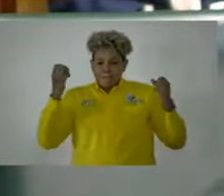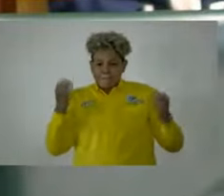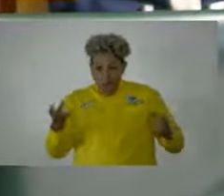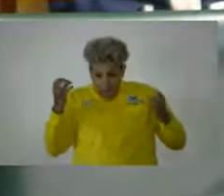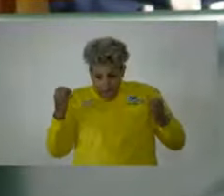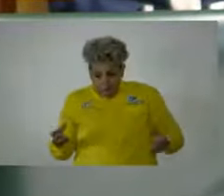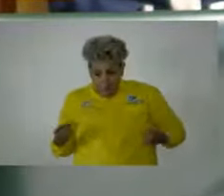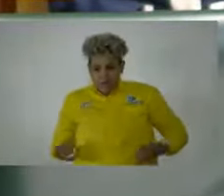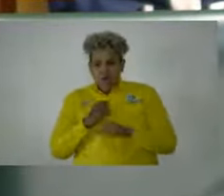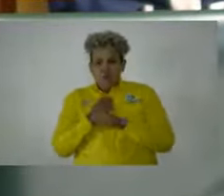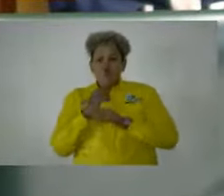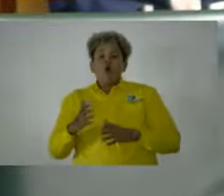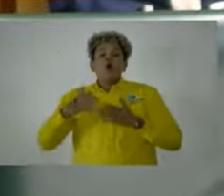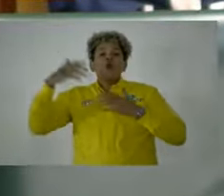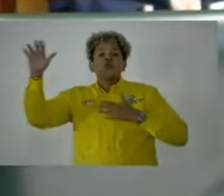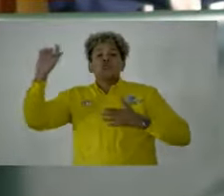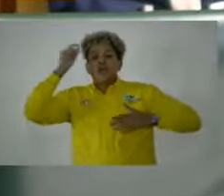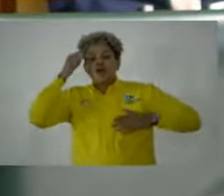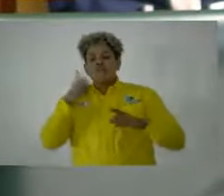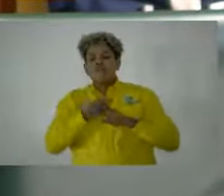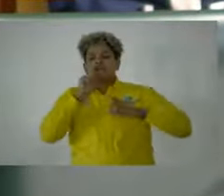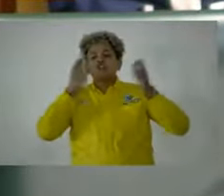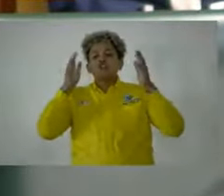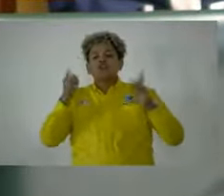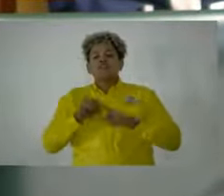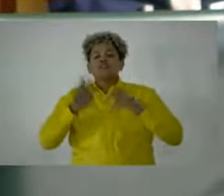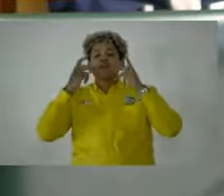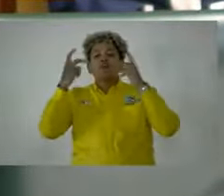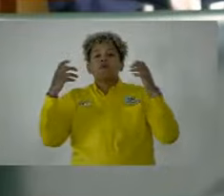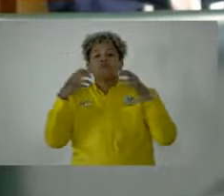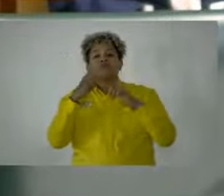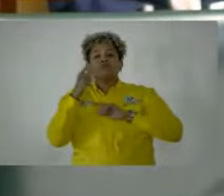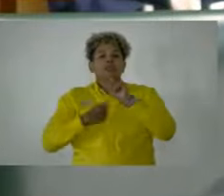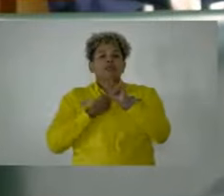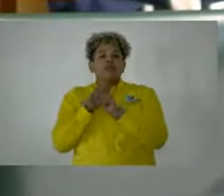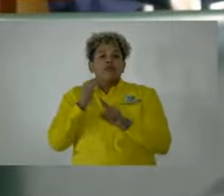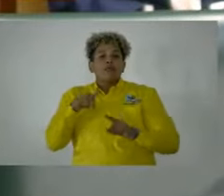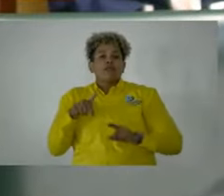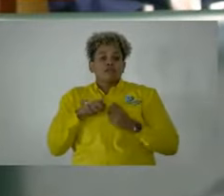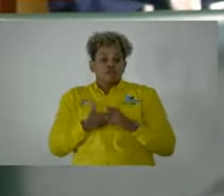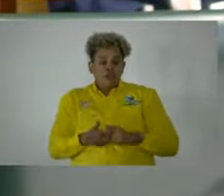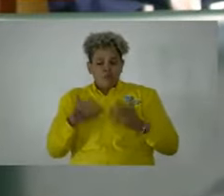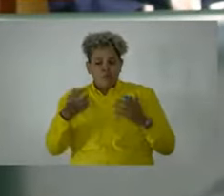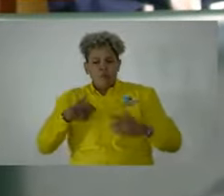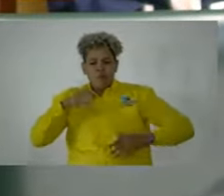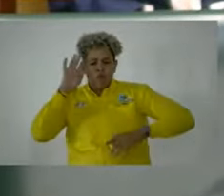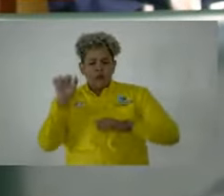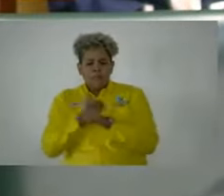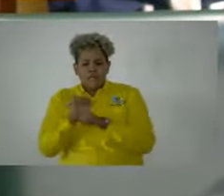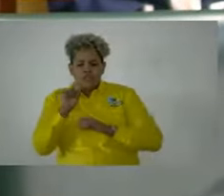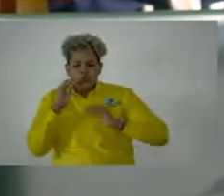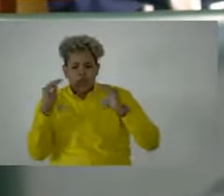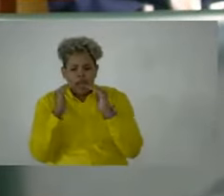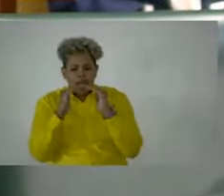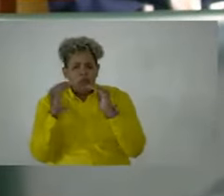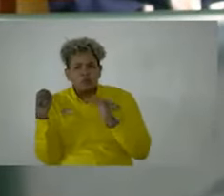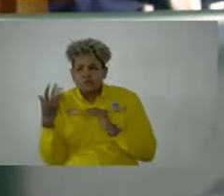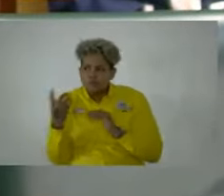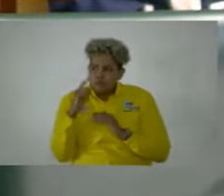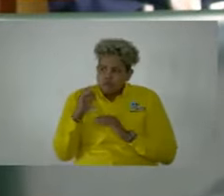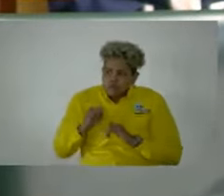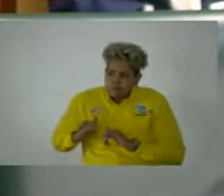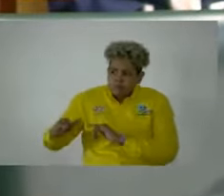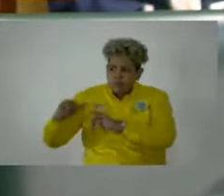many workers outside of the government service, the public sector, are affected by this problem. We will ensure equal treatment of all